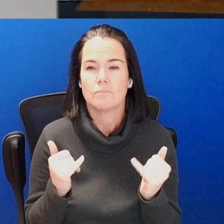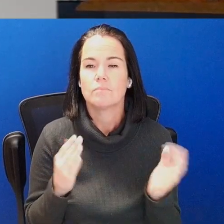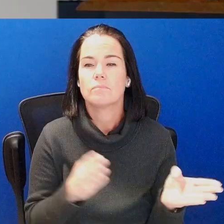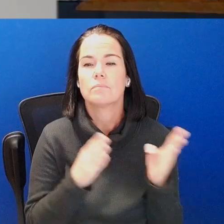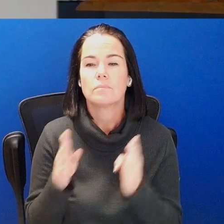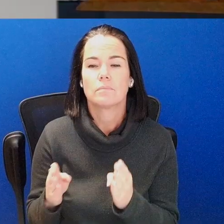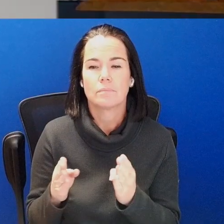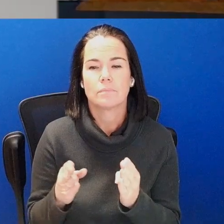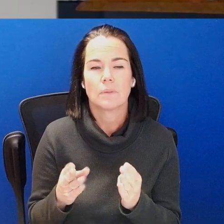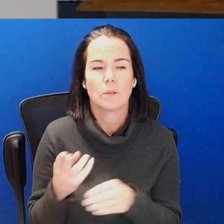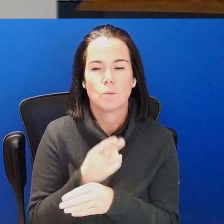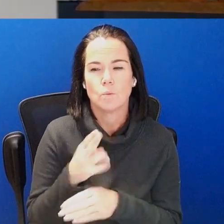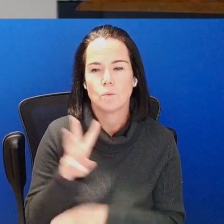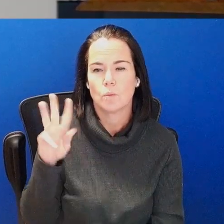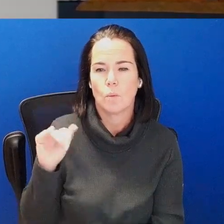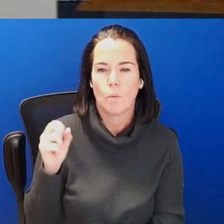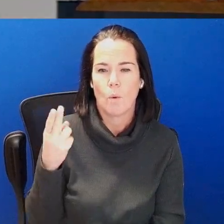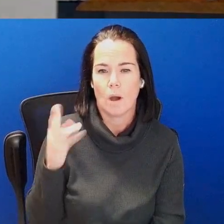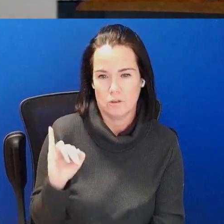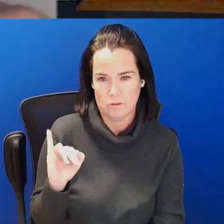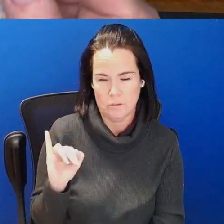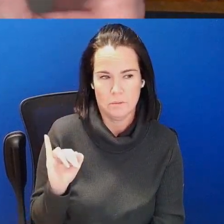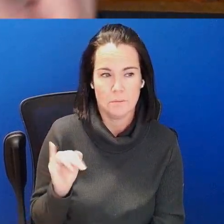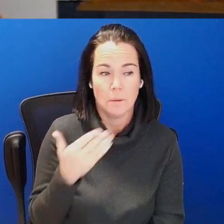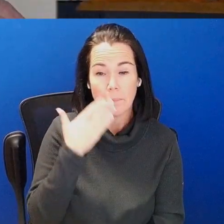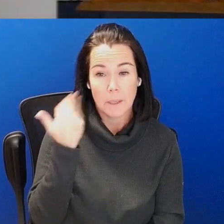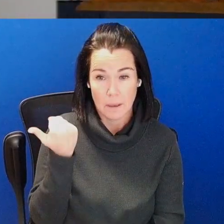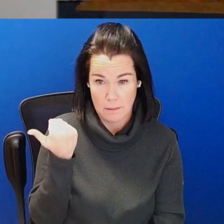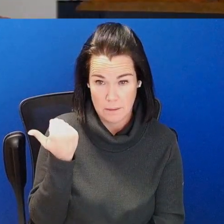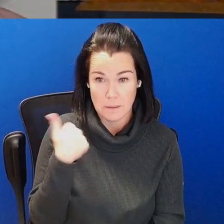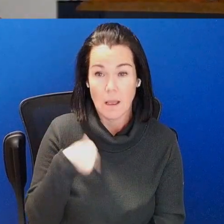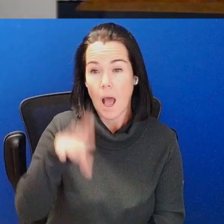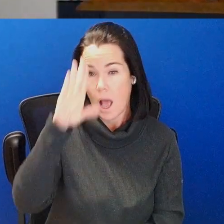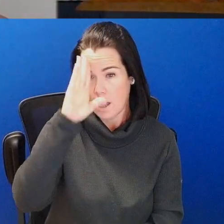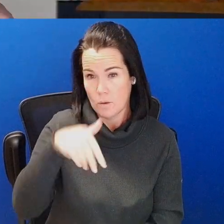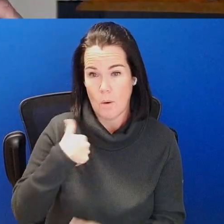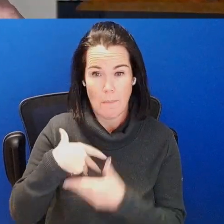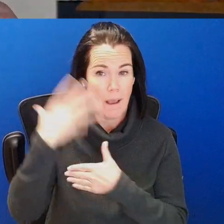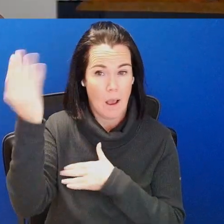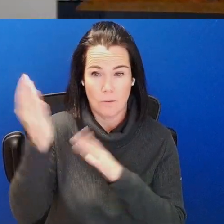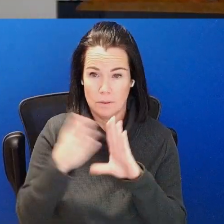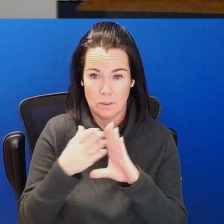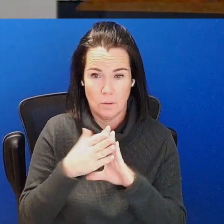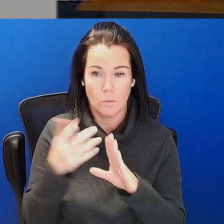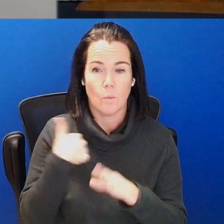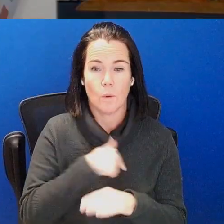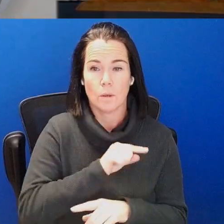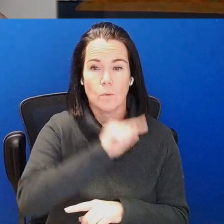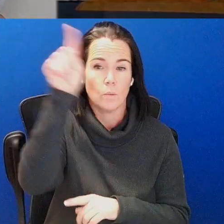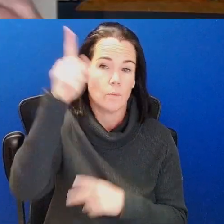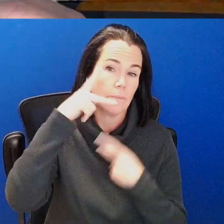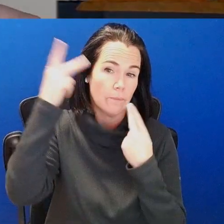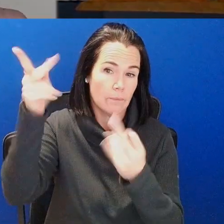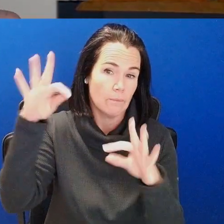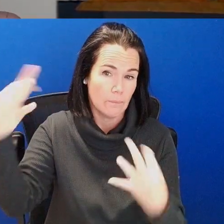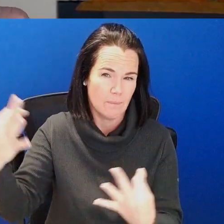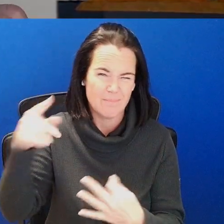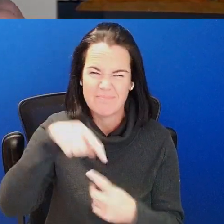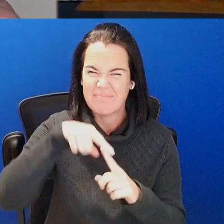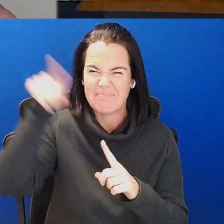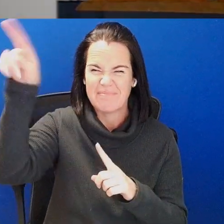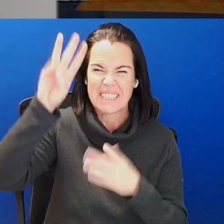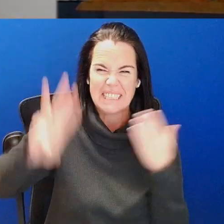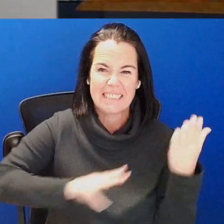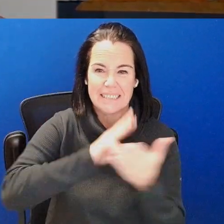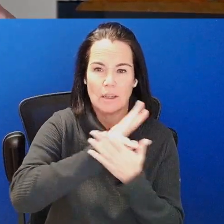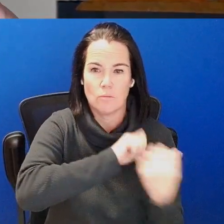Let's go back to washi because I know that I am going to be out of town. We're going up to visit family.